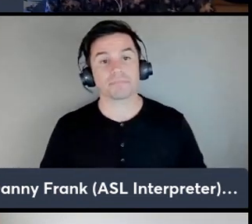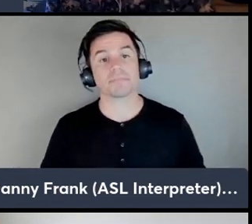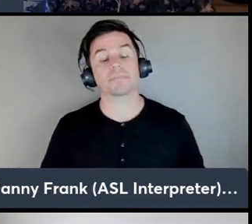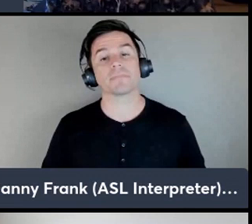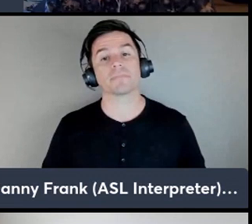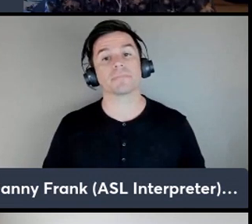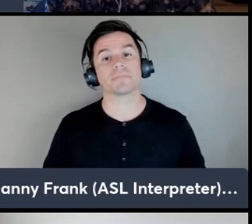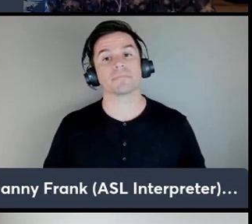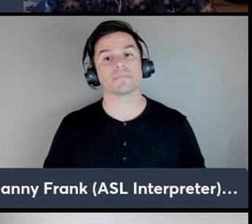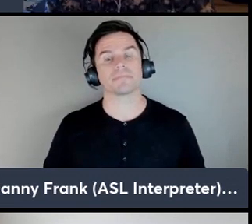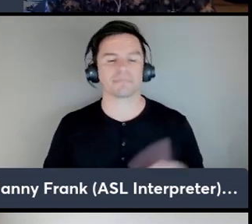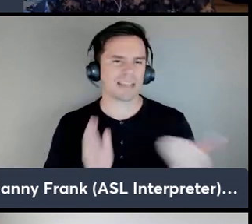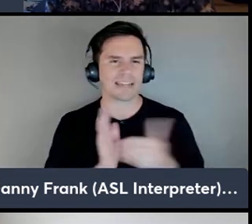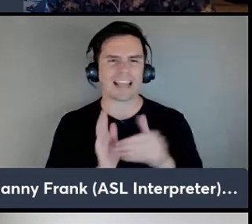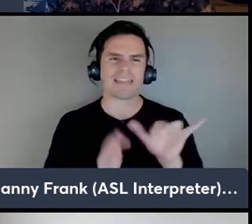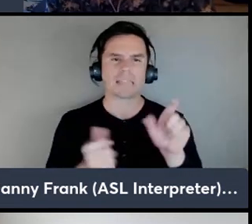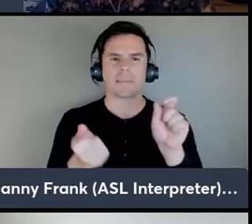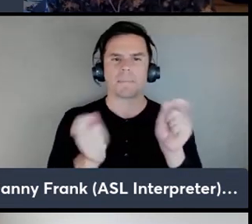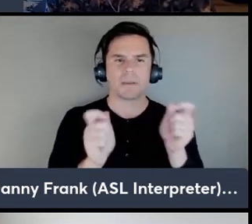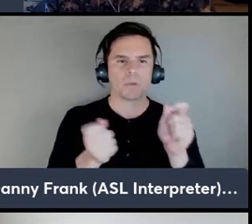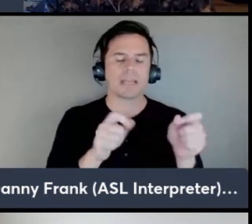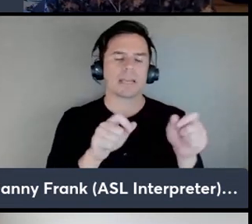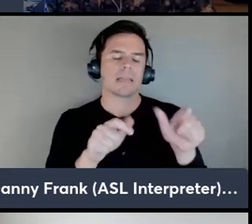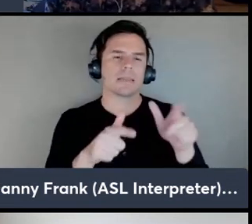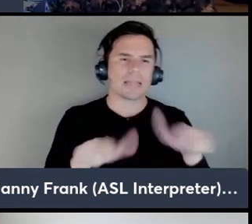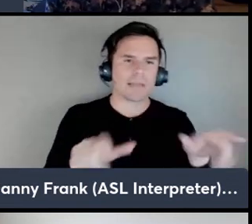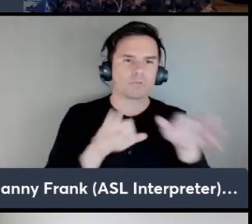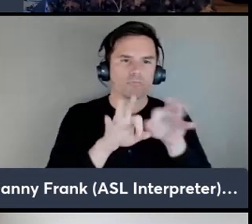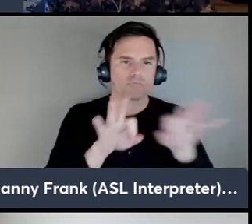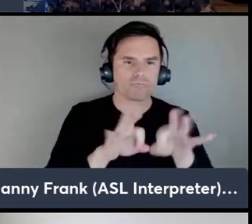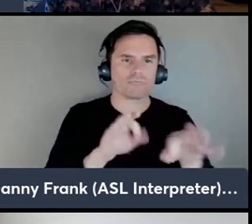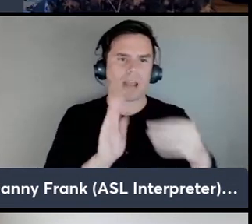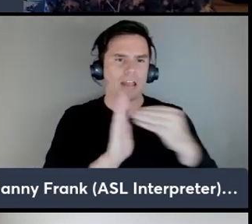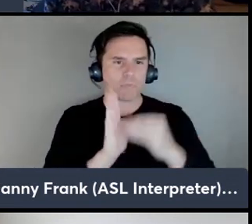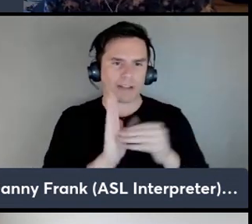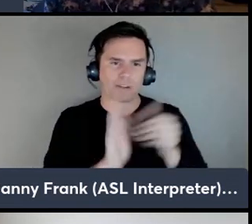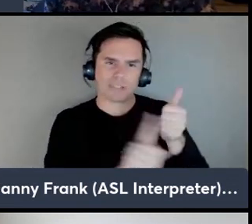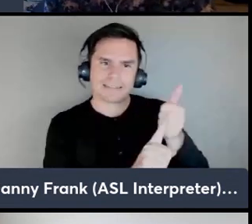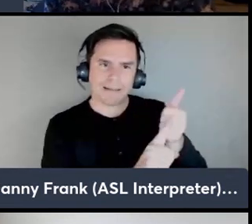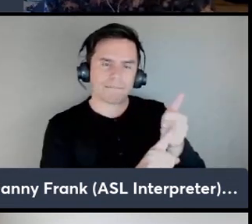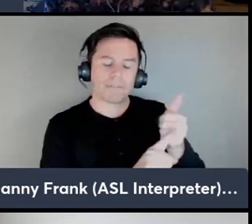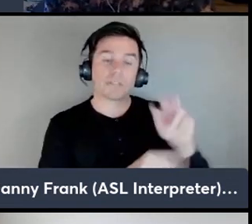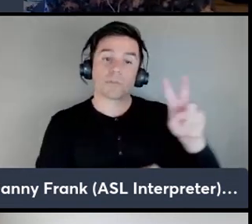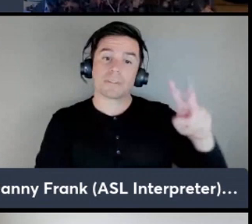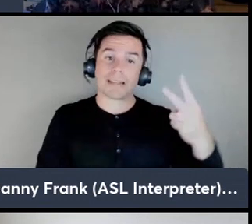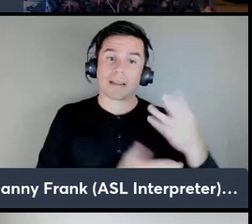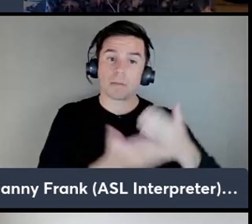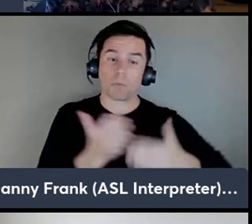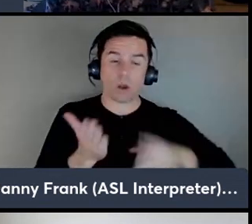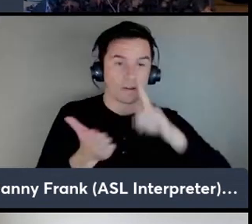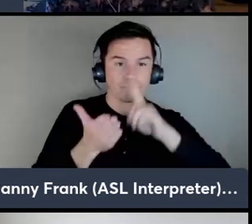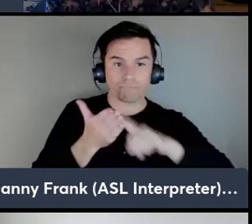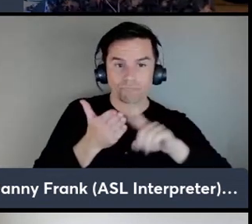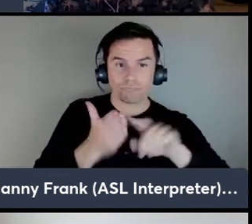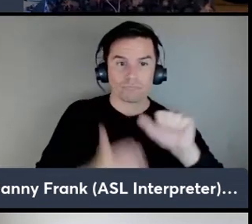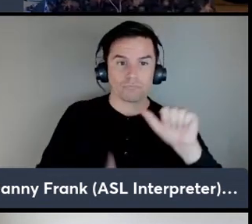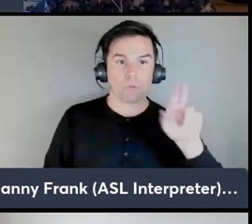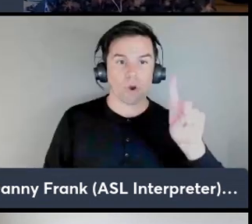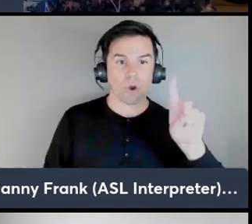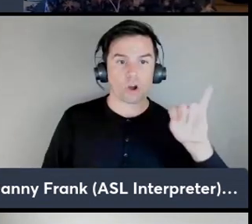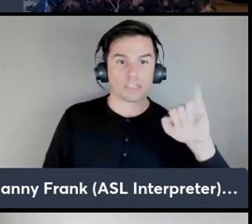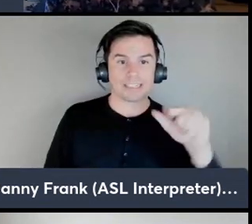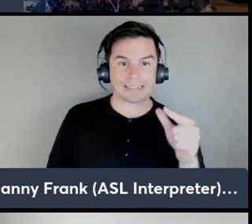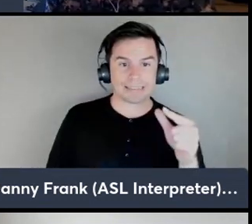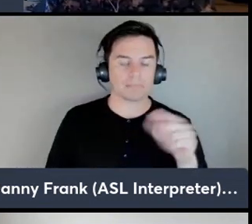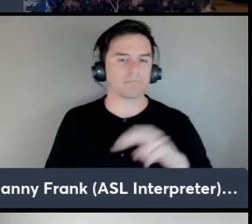is manipulating the language in the records itself. The second part of this is auditing, which is really just